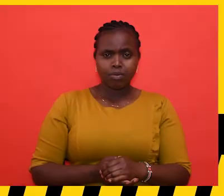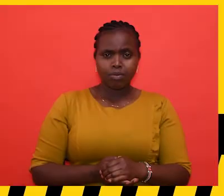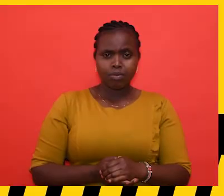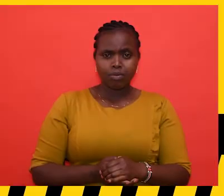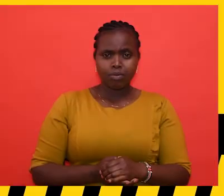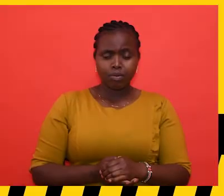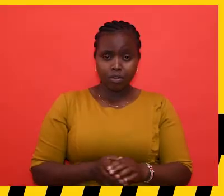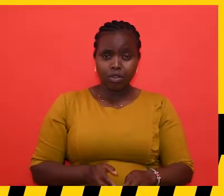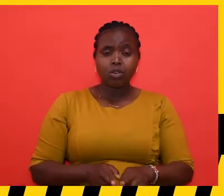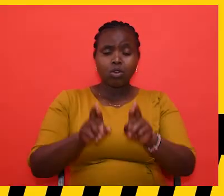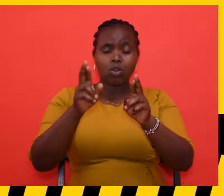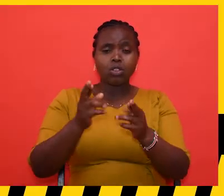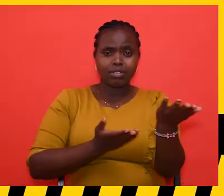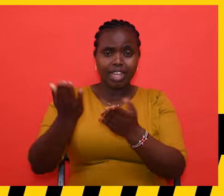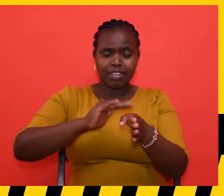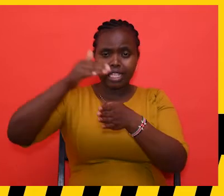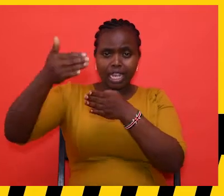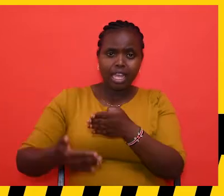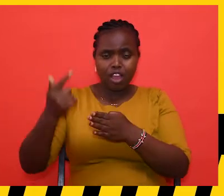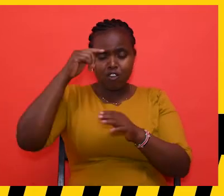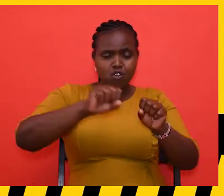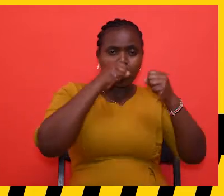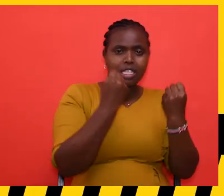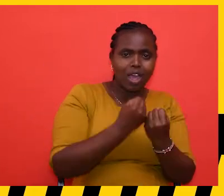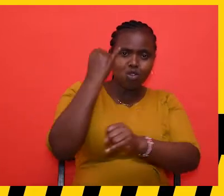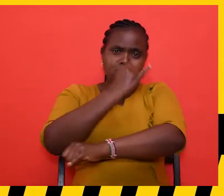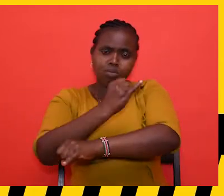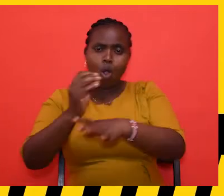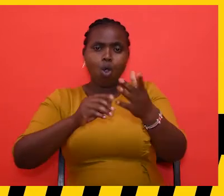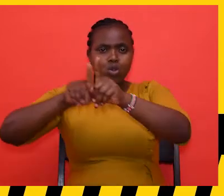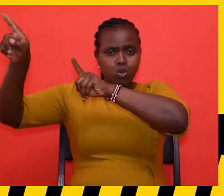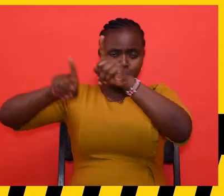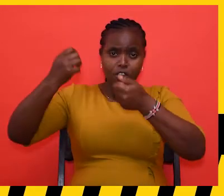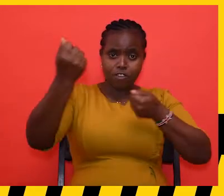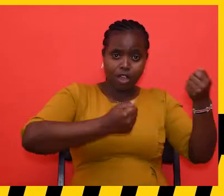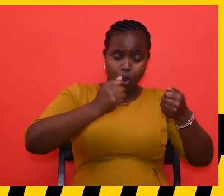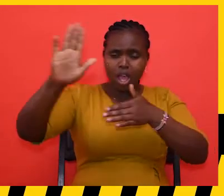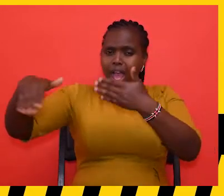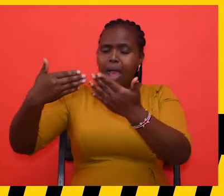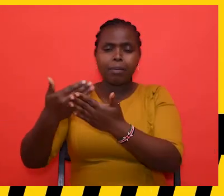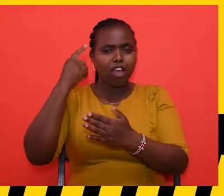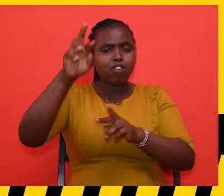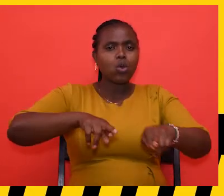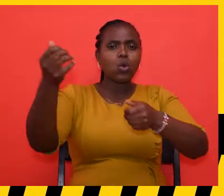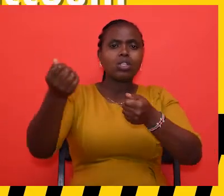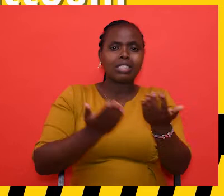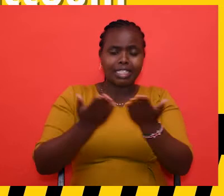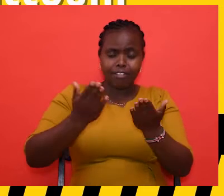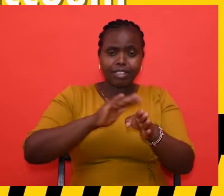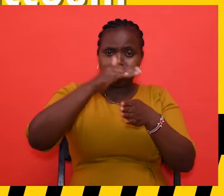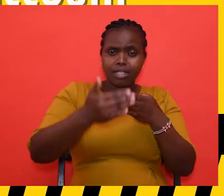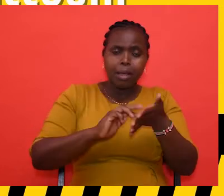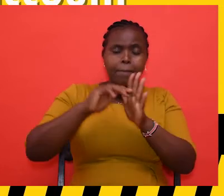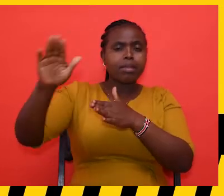Issuance of road service license for SACCO, institution or tour vehicles. To apply for a road service license, from the menu, register an account or log